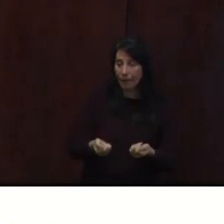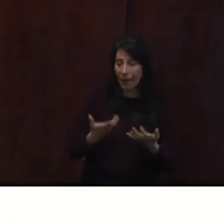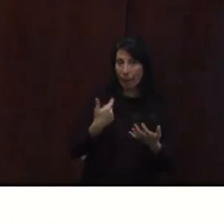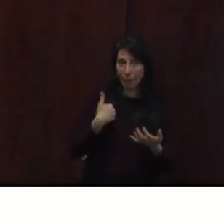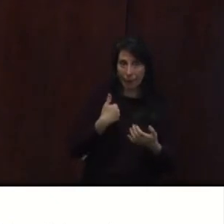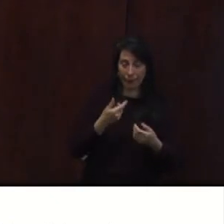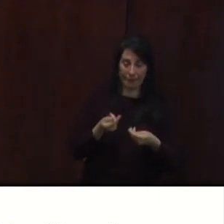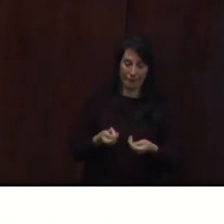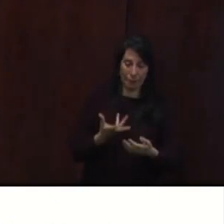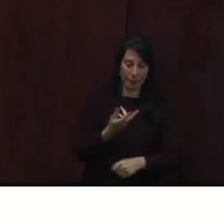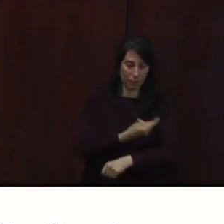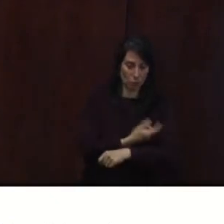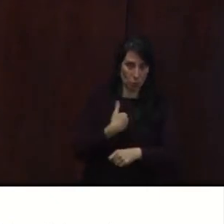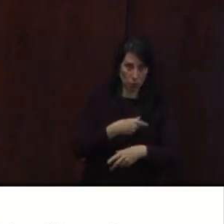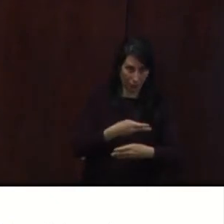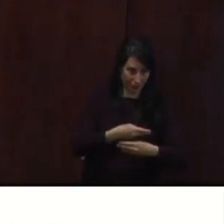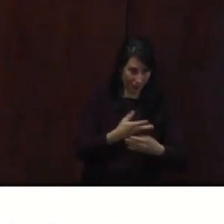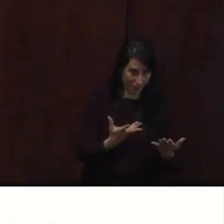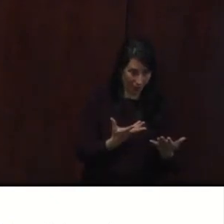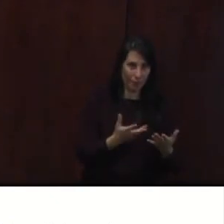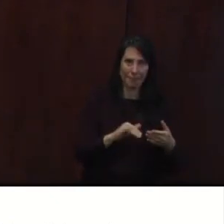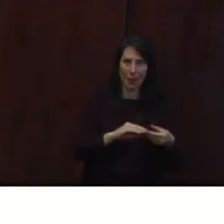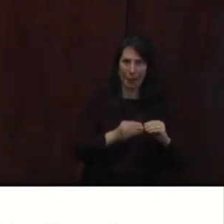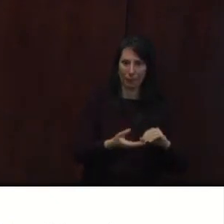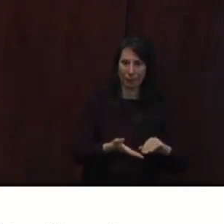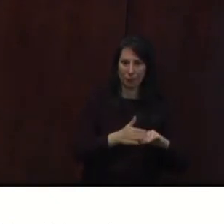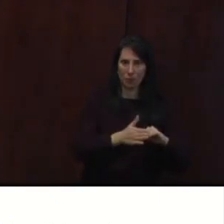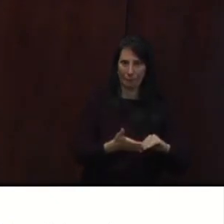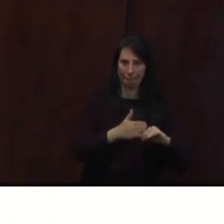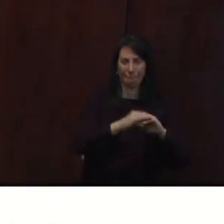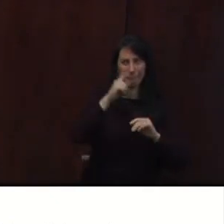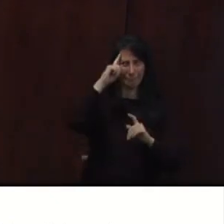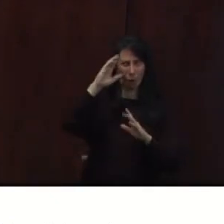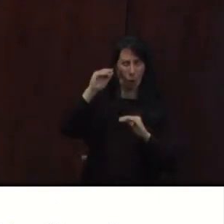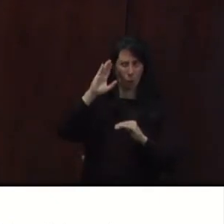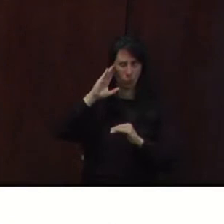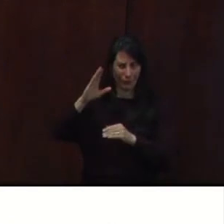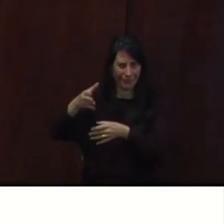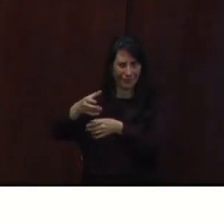we advocate for more, and hopefully we'll just get more in our regular shipment.